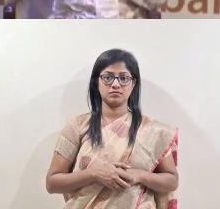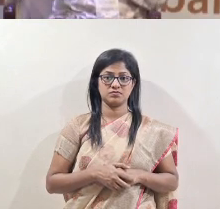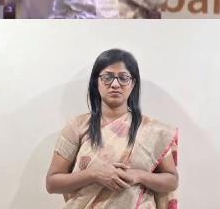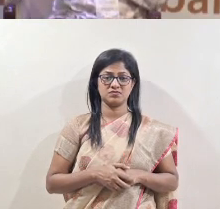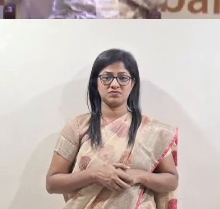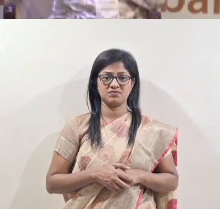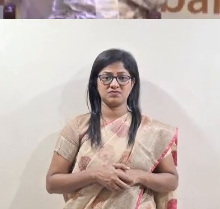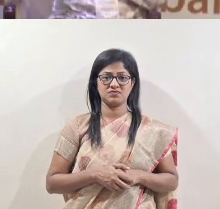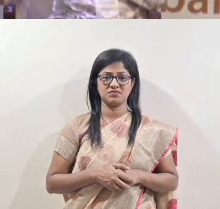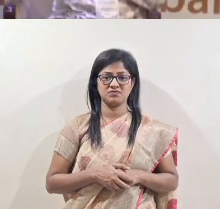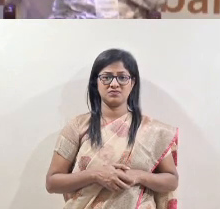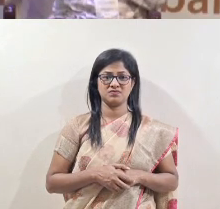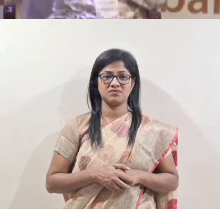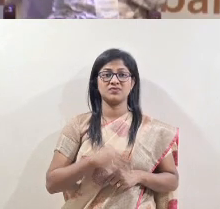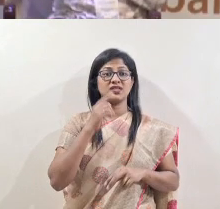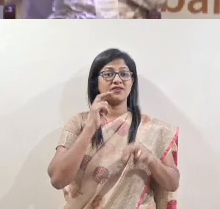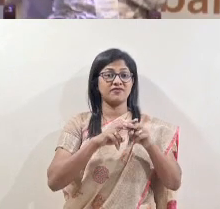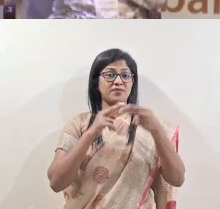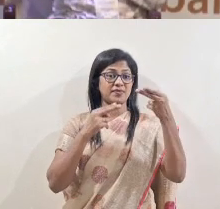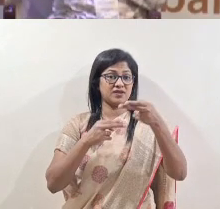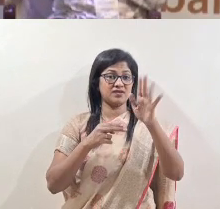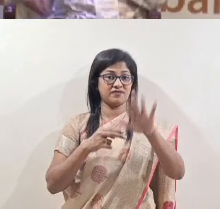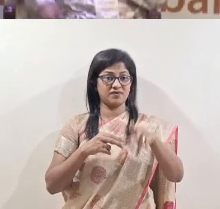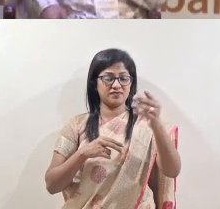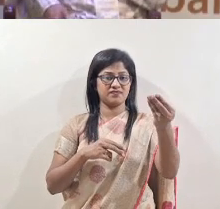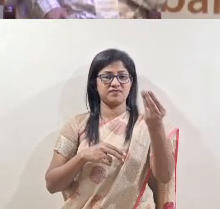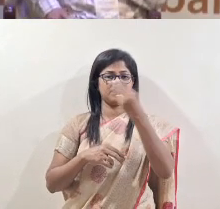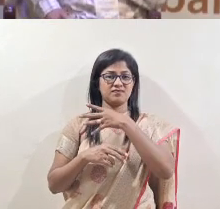It's not there. If you have in the pen drive, you can give them.